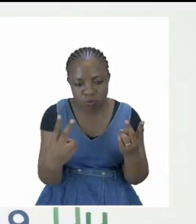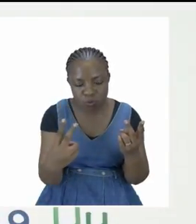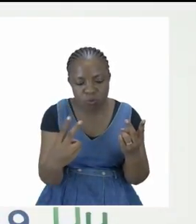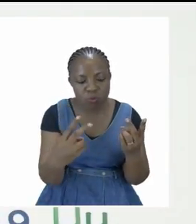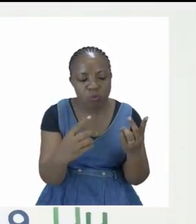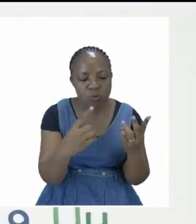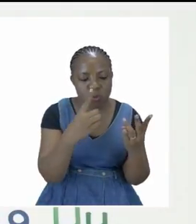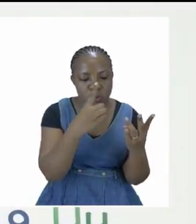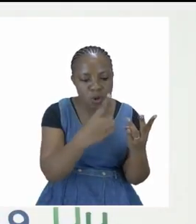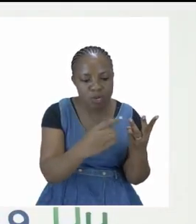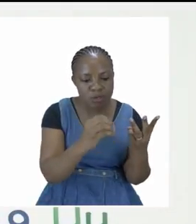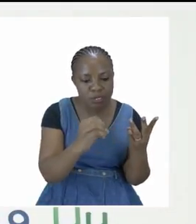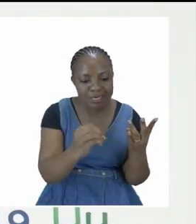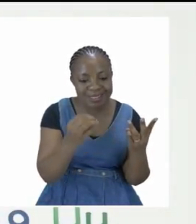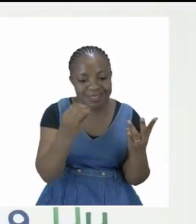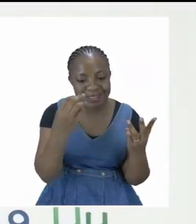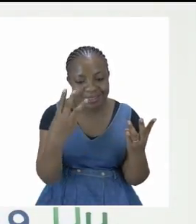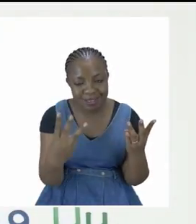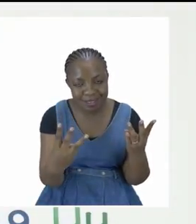103,